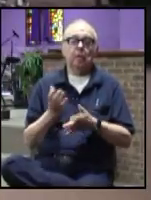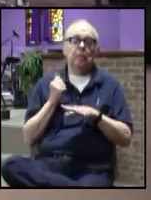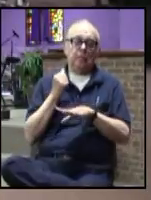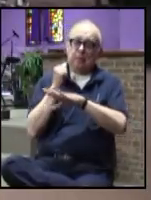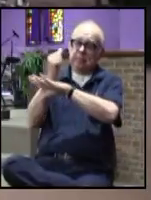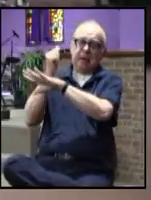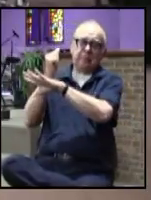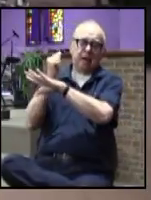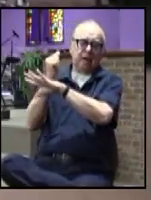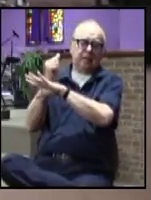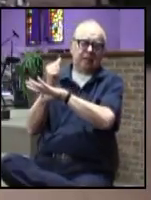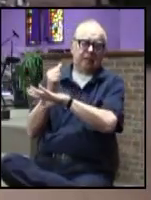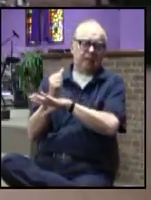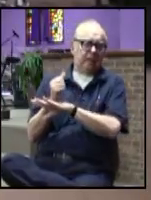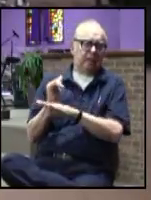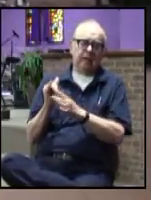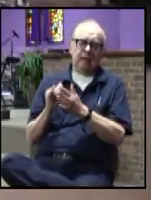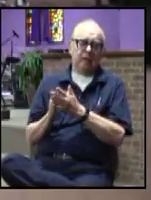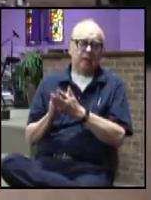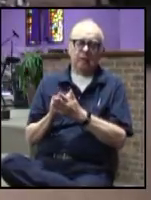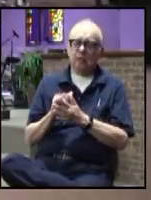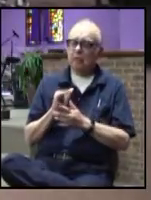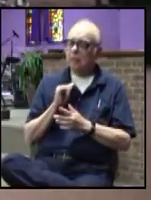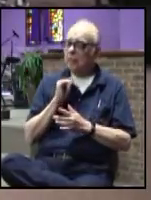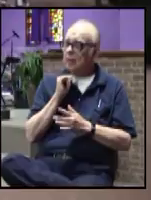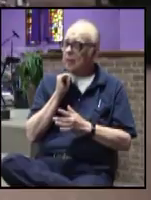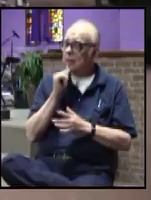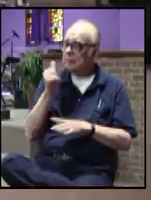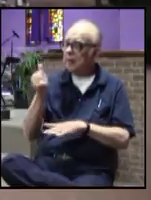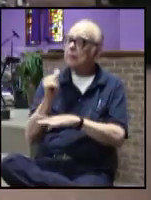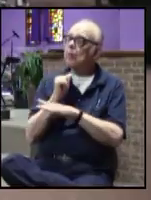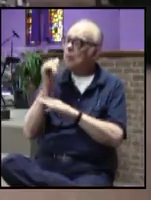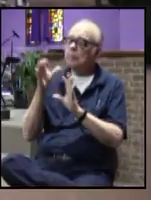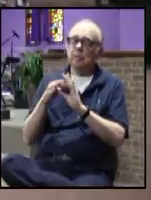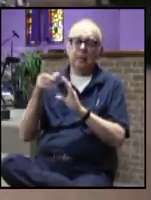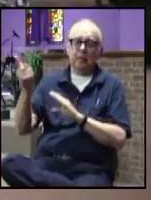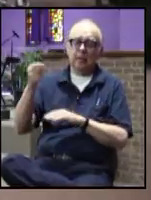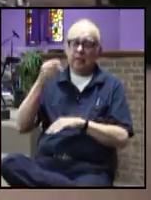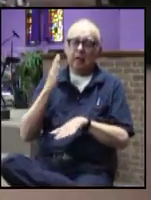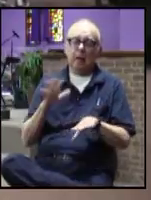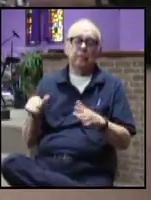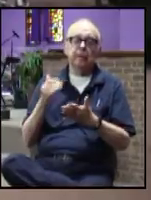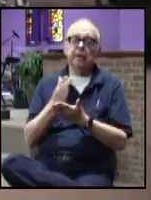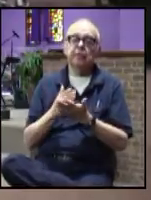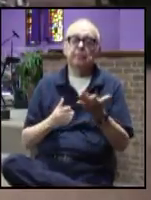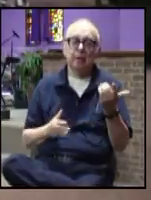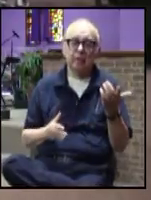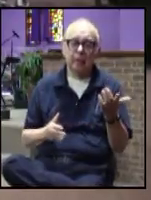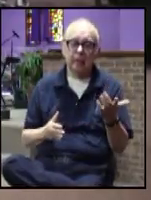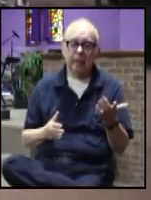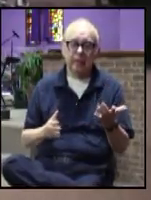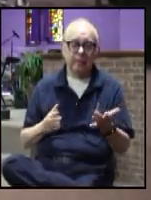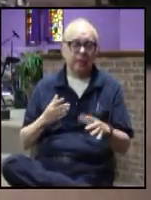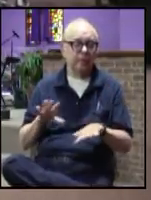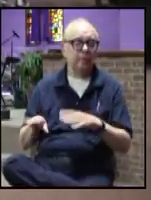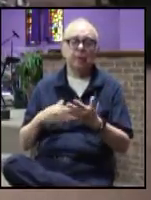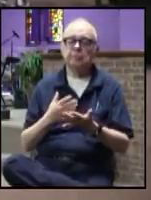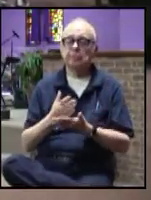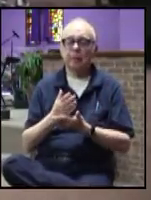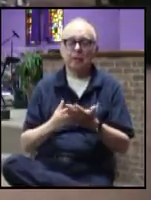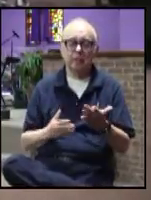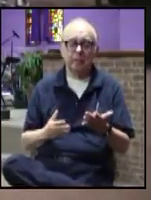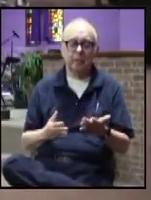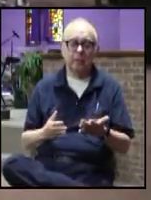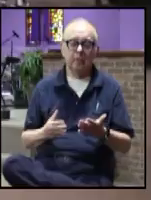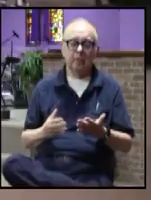on God, and that's not where the blame belongs. God's doing His part, has been doing His part, and